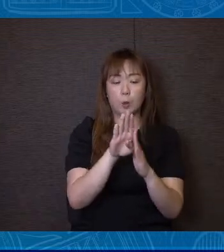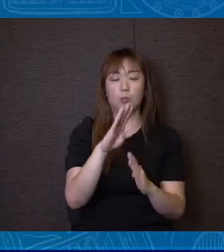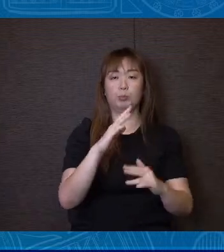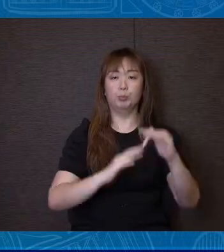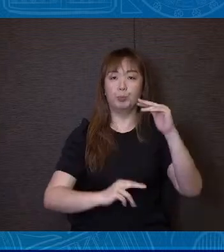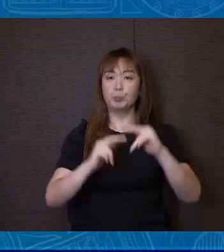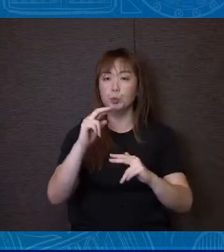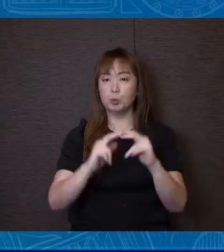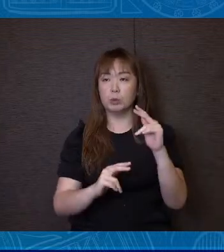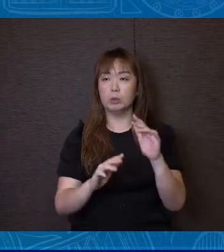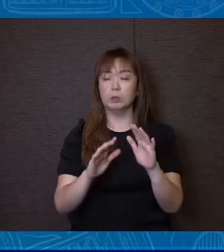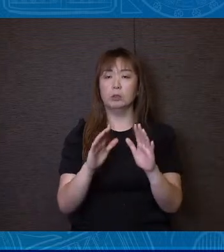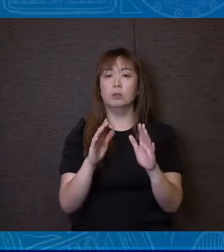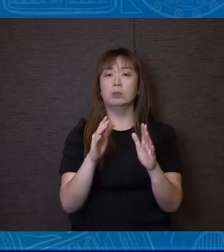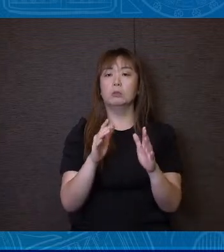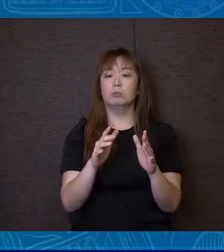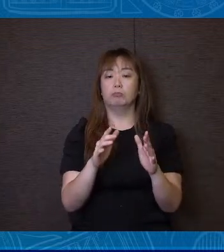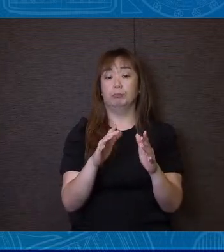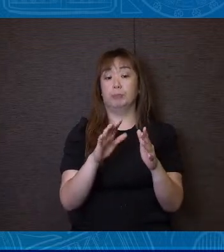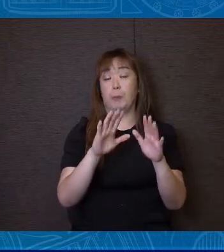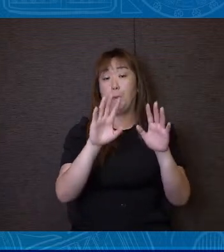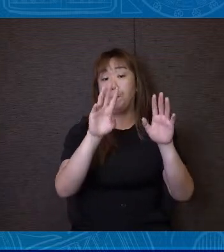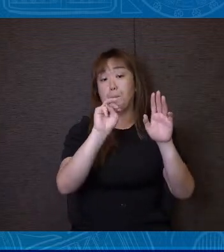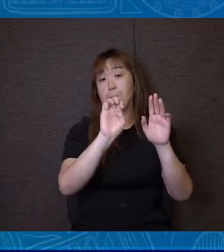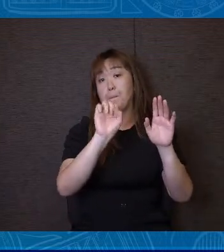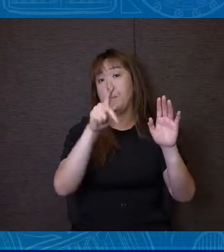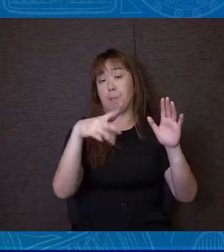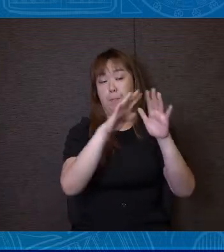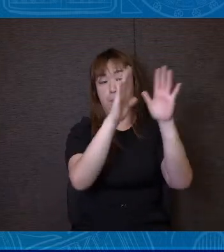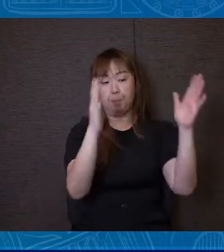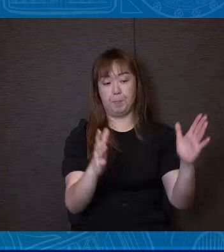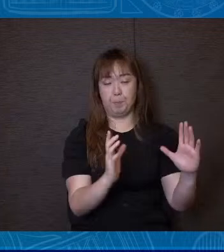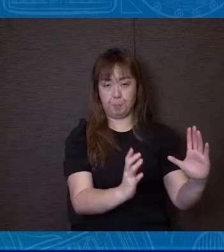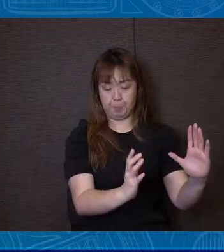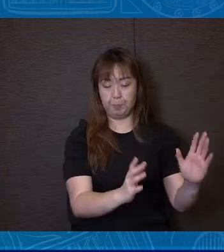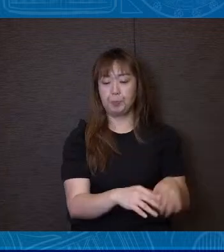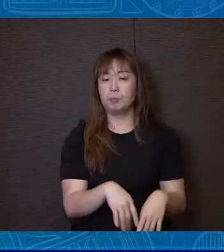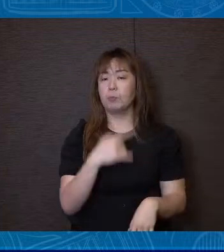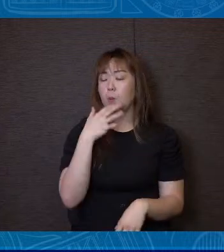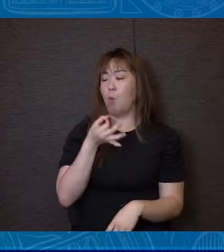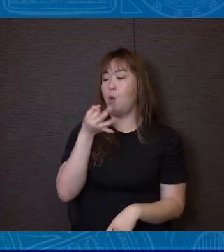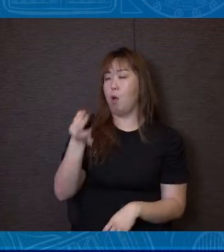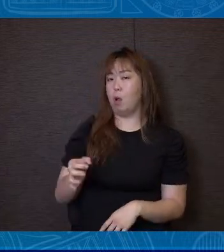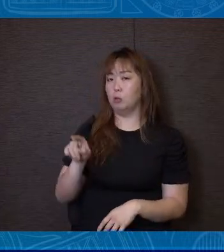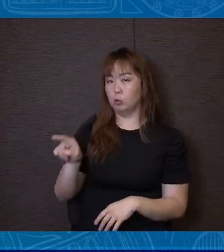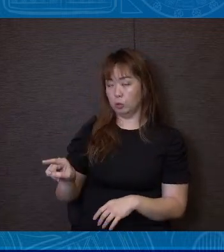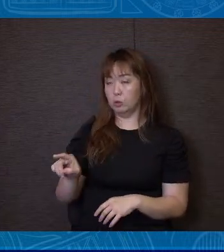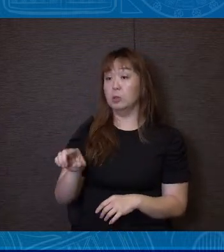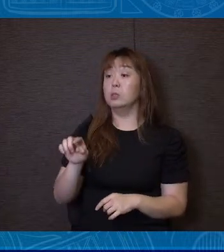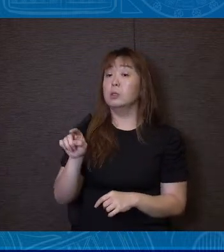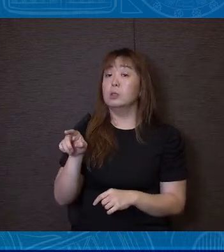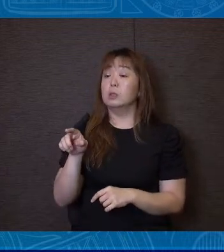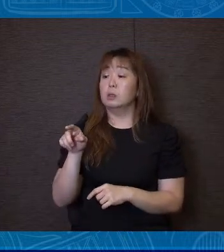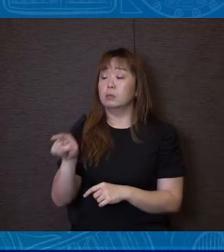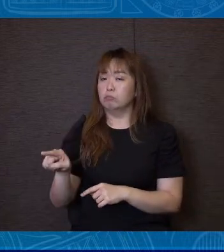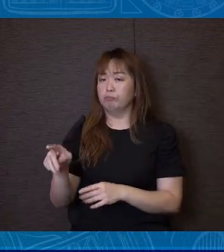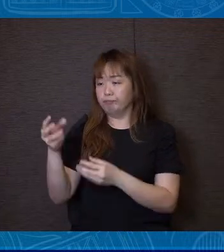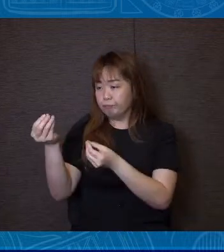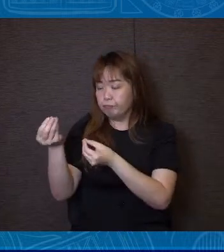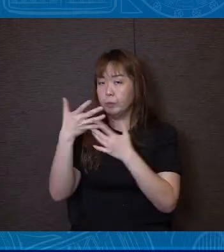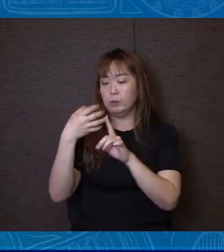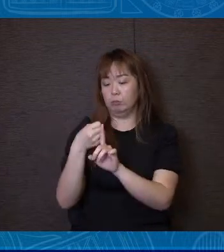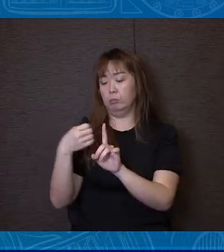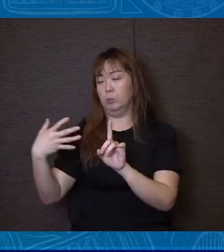and using these maps. And my question is, if you could please tell us a little bit more about the